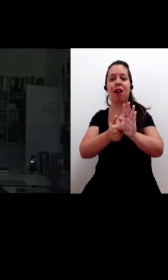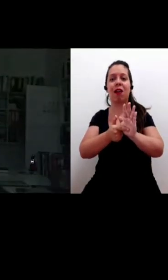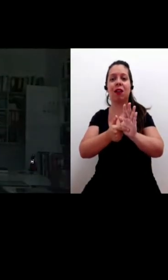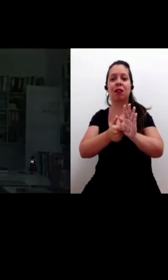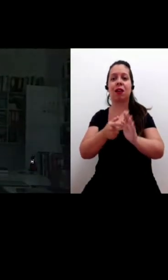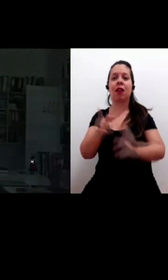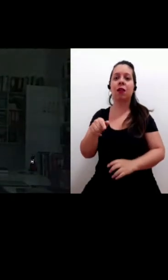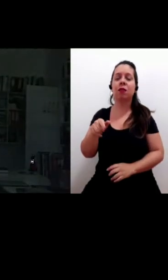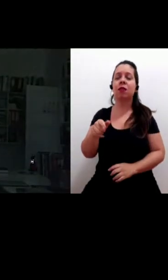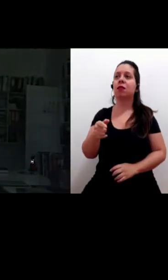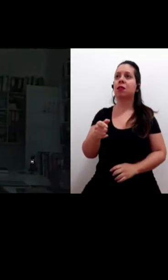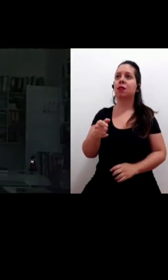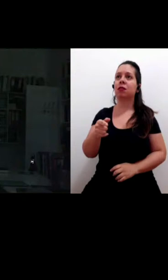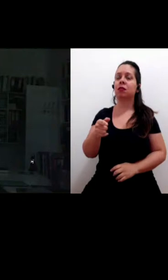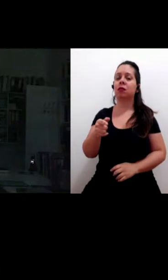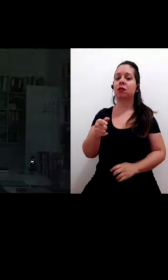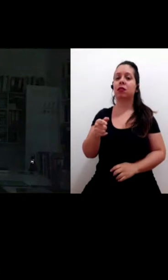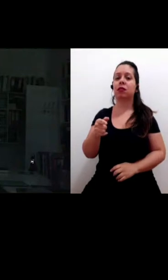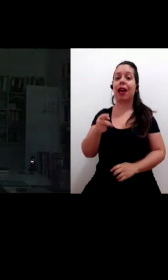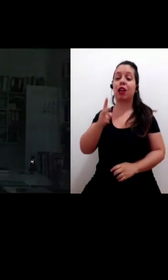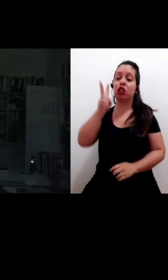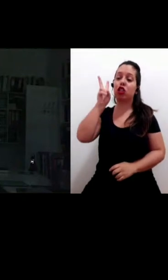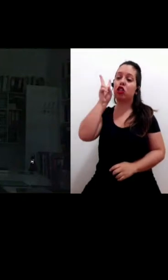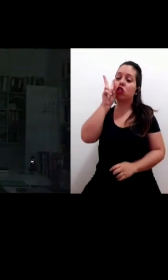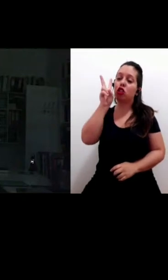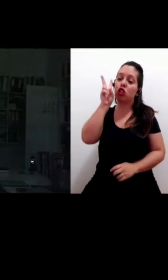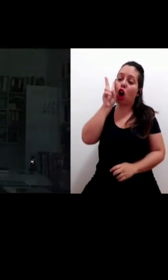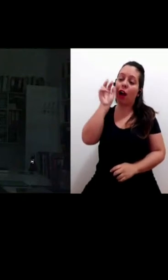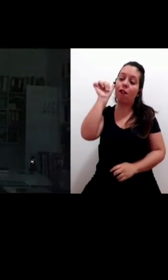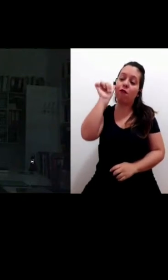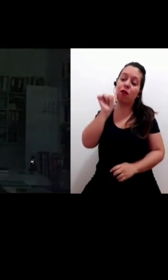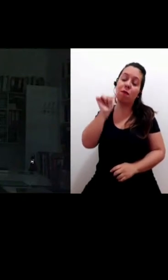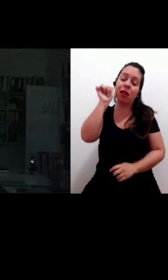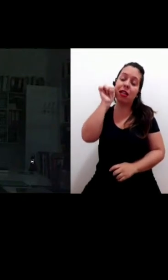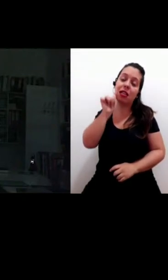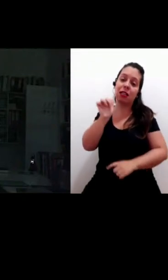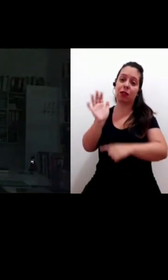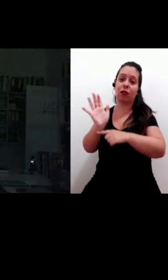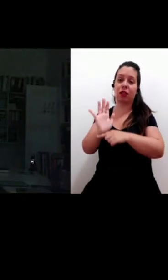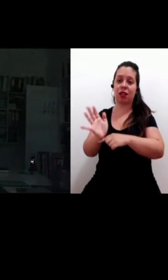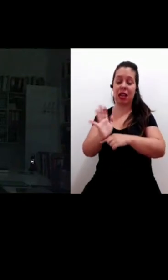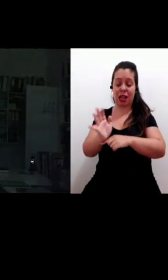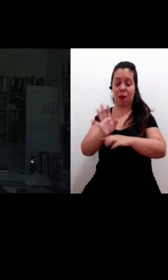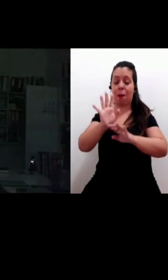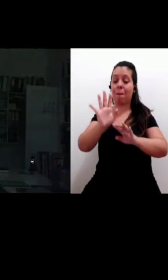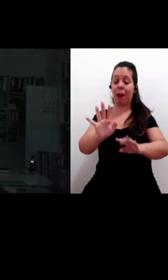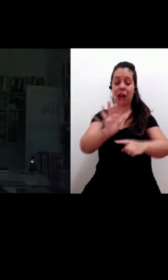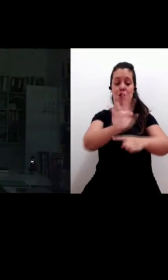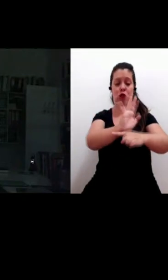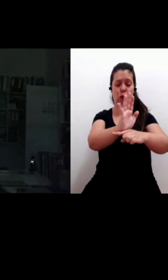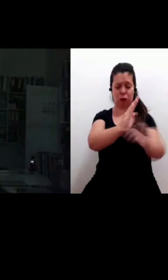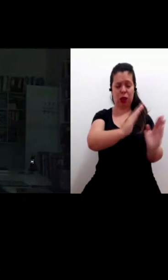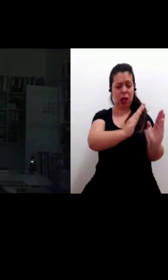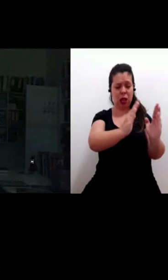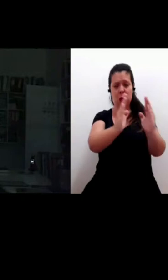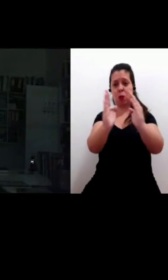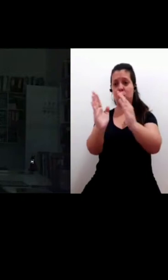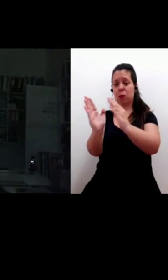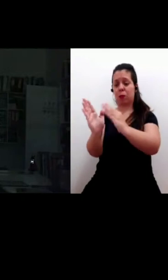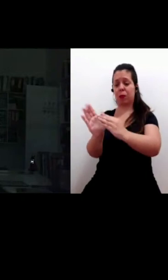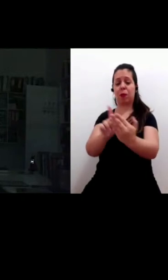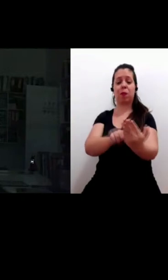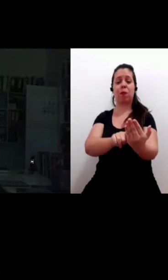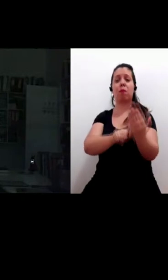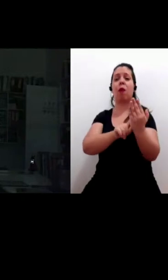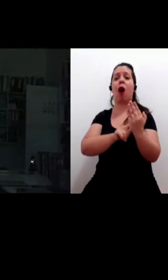not a female history of cinema, but how what you're showing us is how many innovative